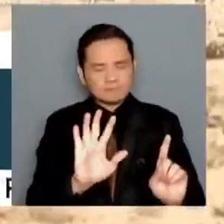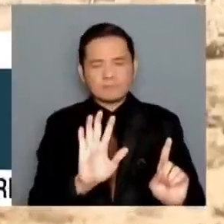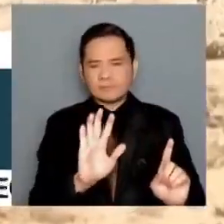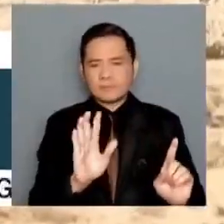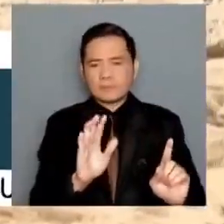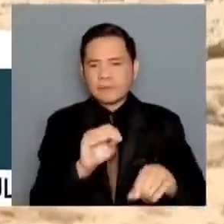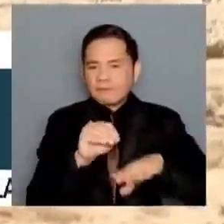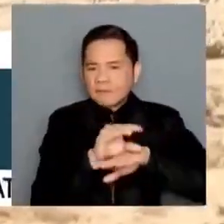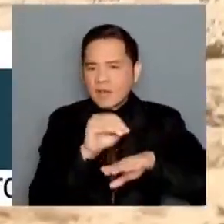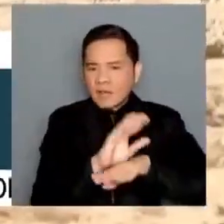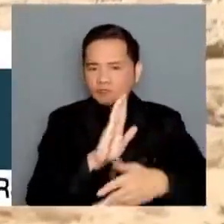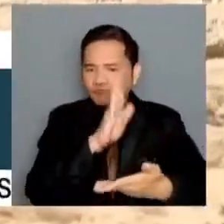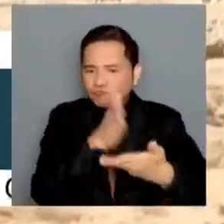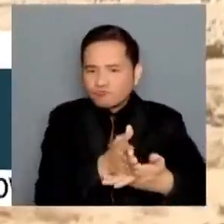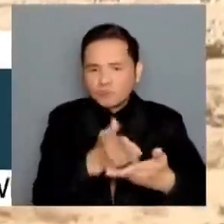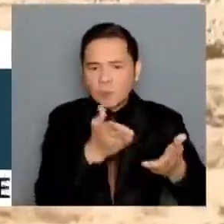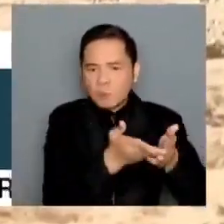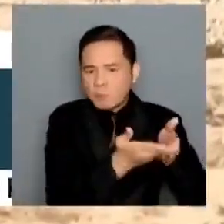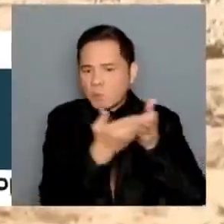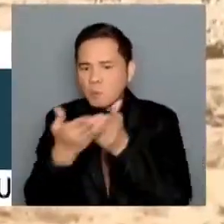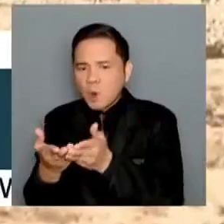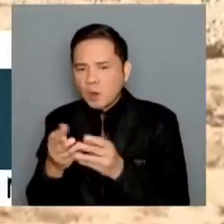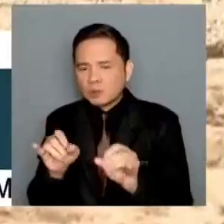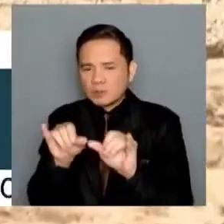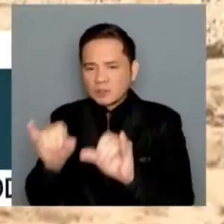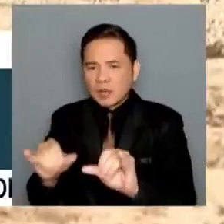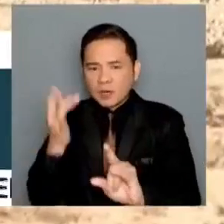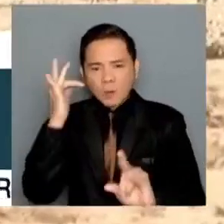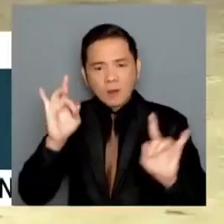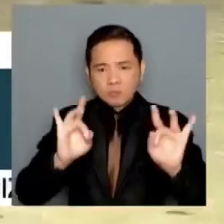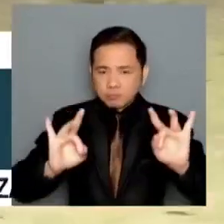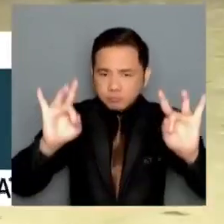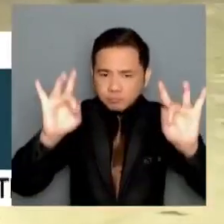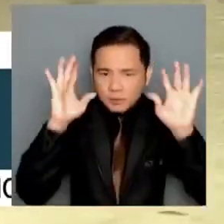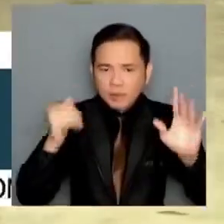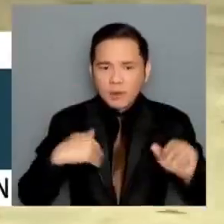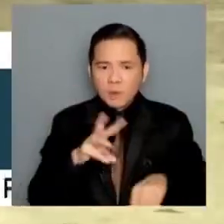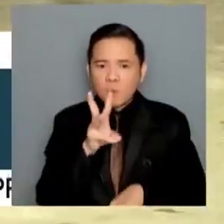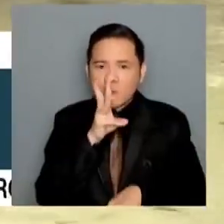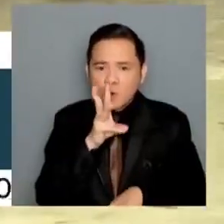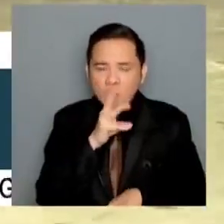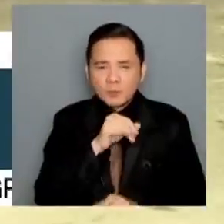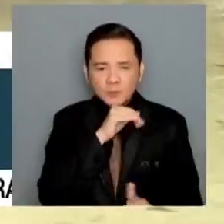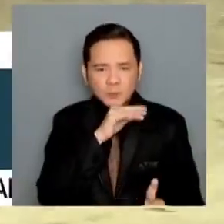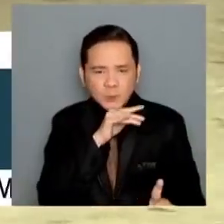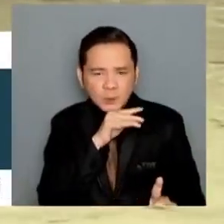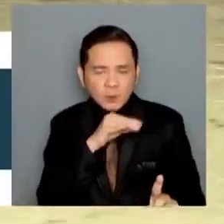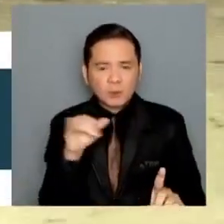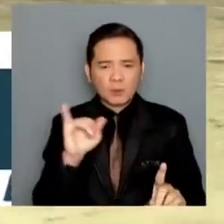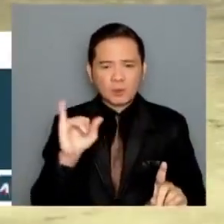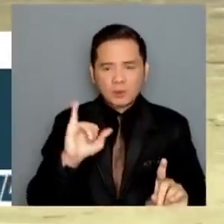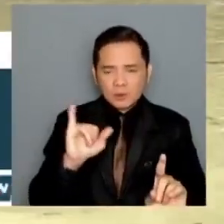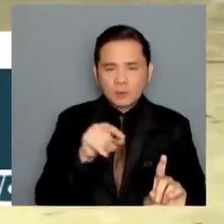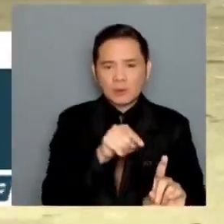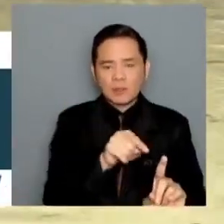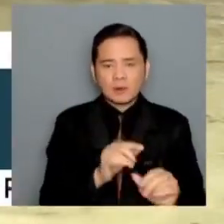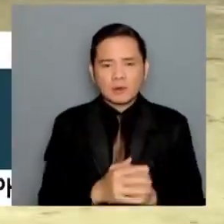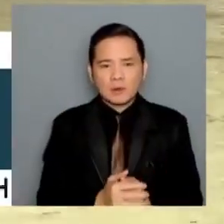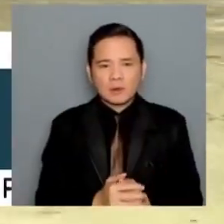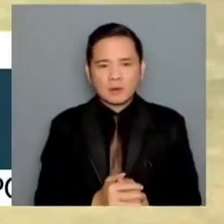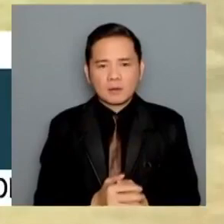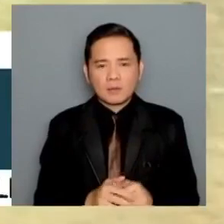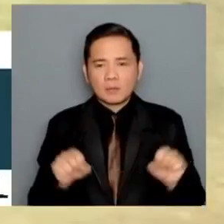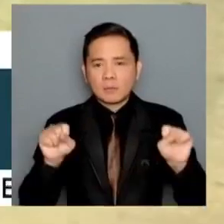to these areas because of the danger, but water contamination, and at the same time, the possibility